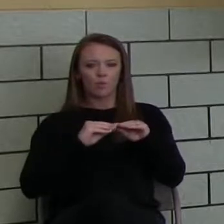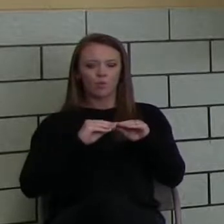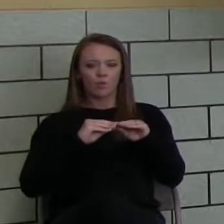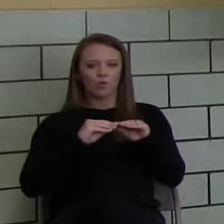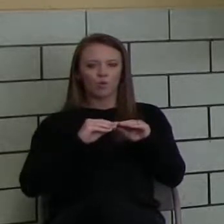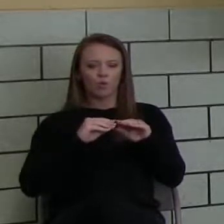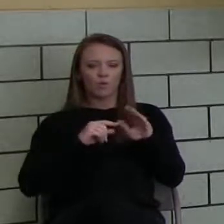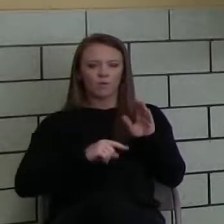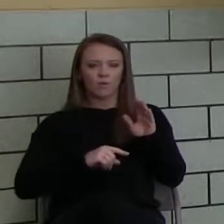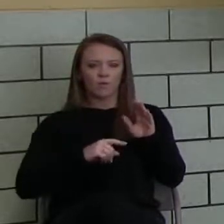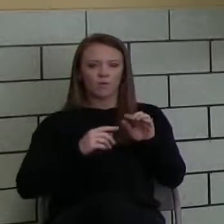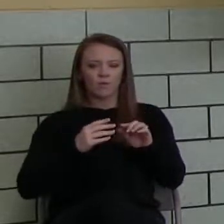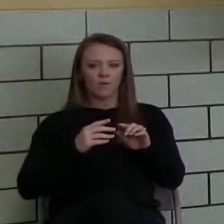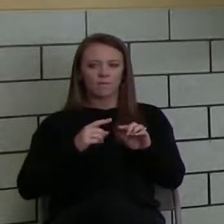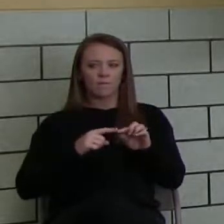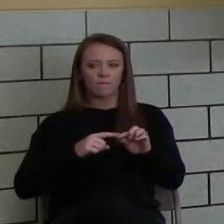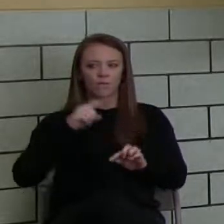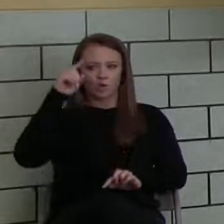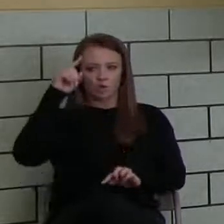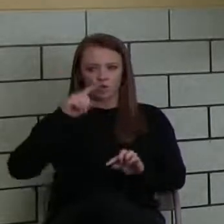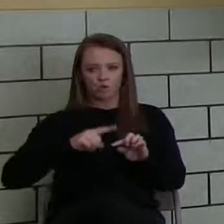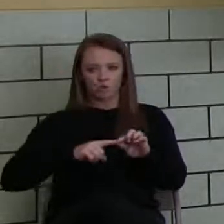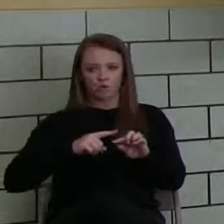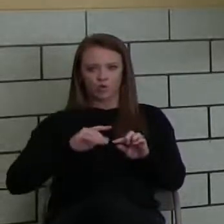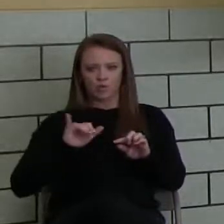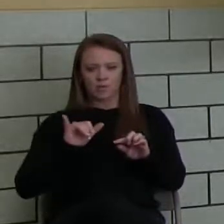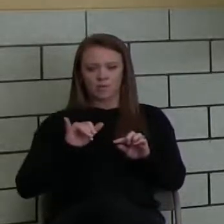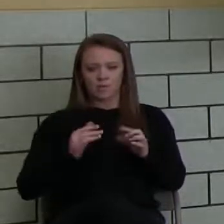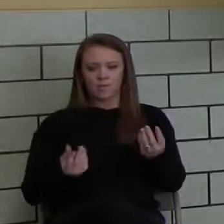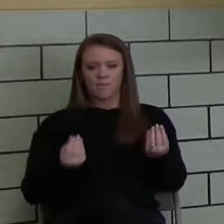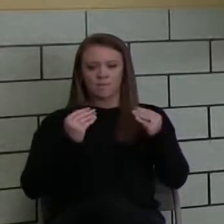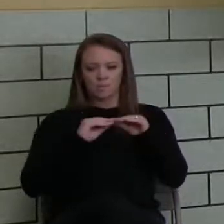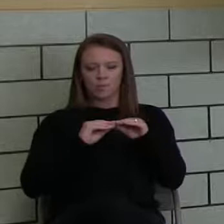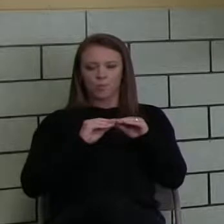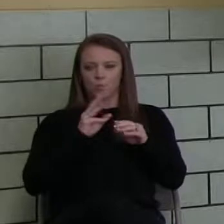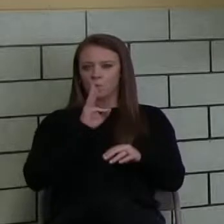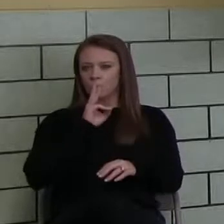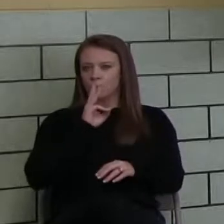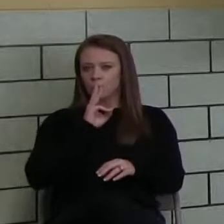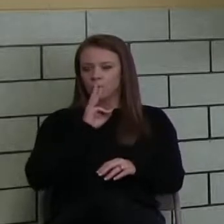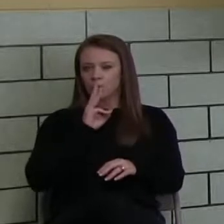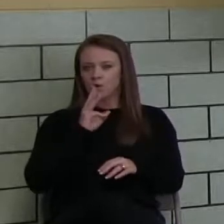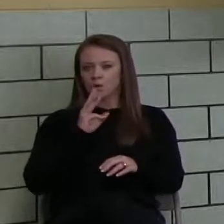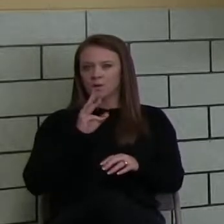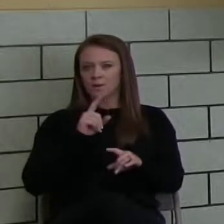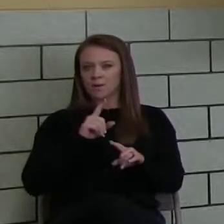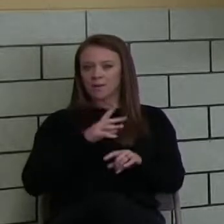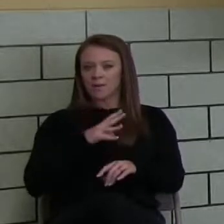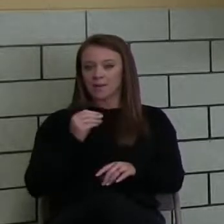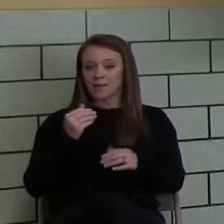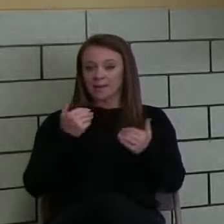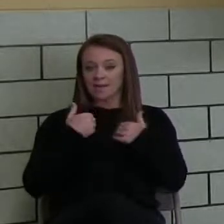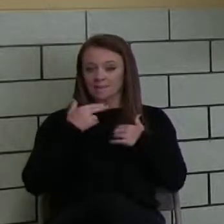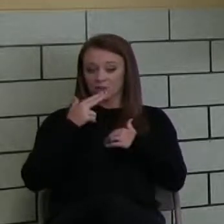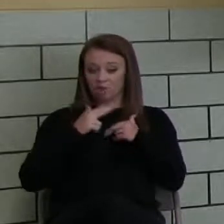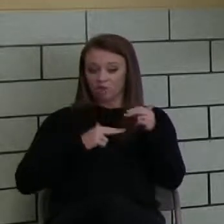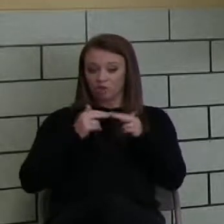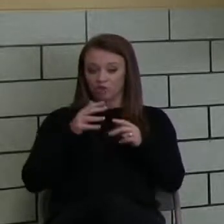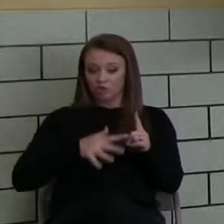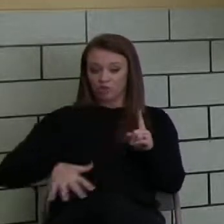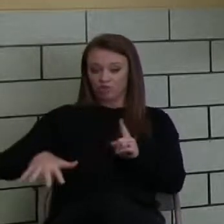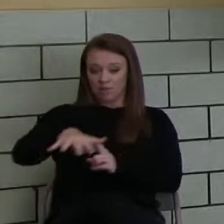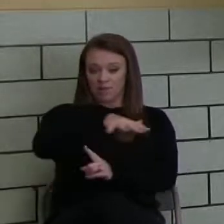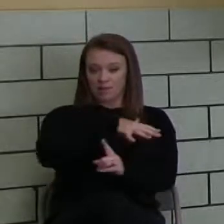have additional water, like had been described along the way. This having construction around, to totally repeat the whole thing that we